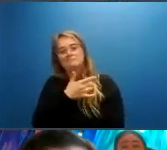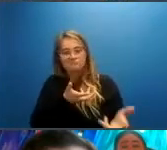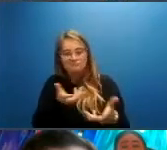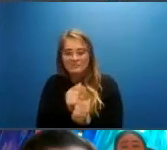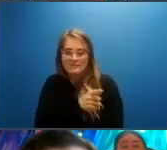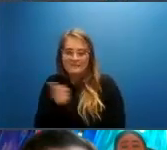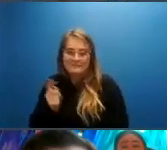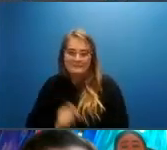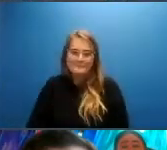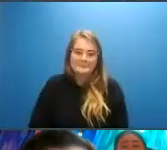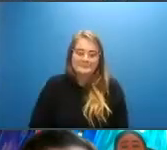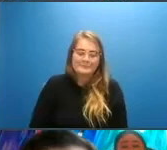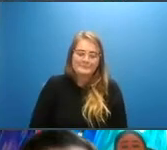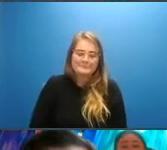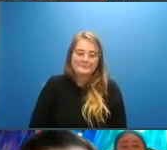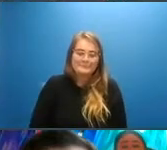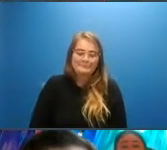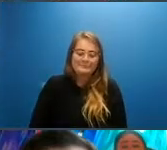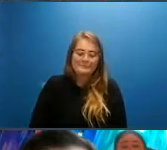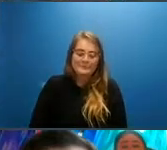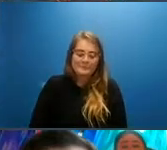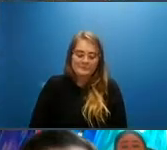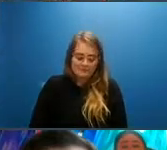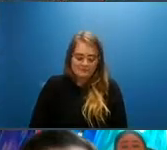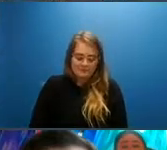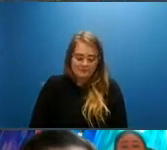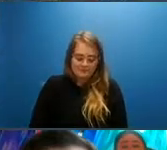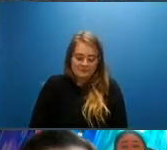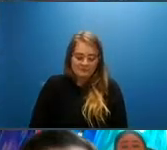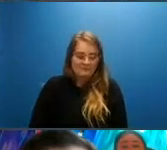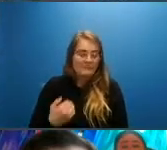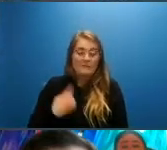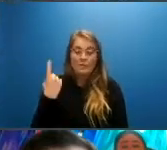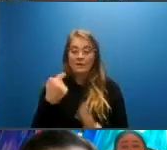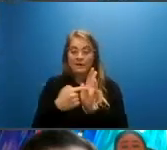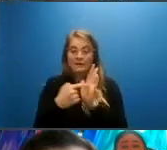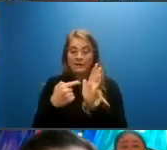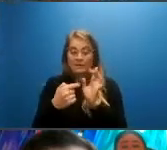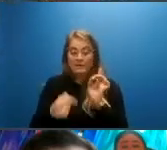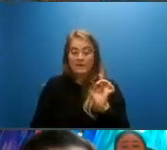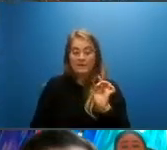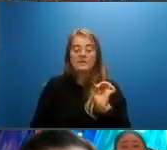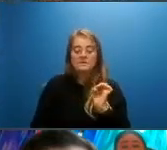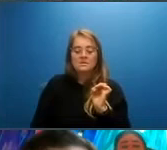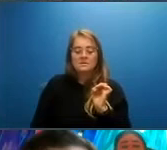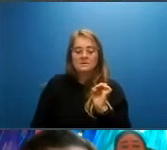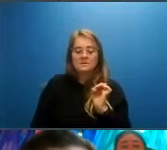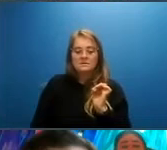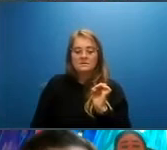population. And I can only give an example. An example that I could think of